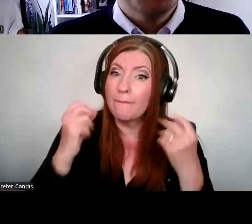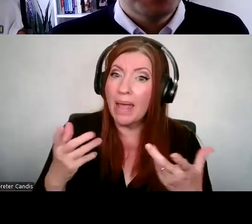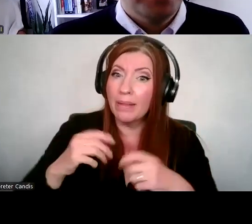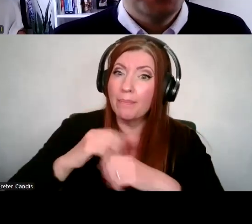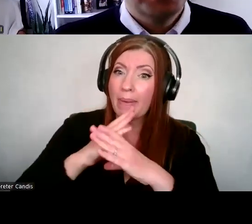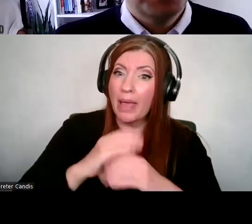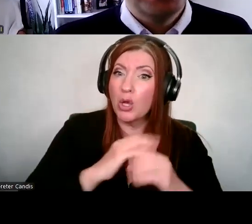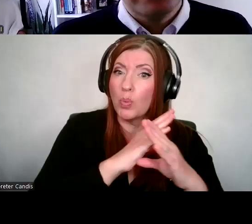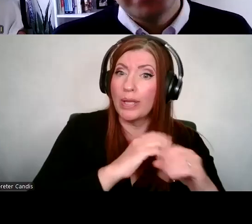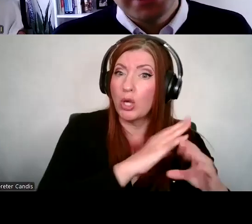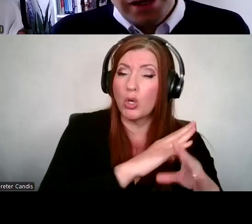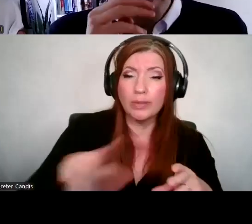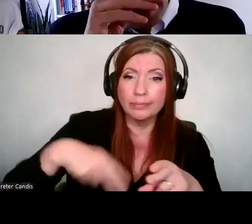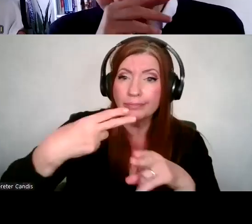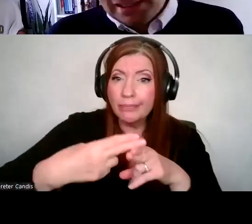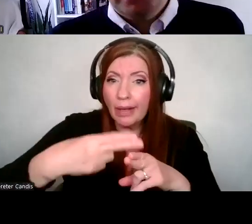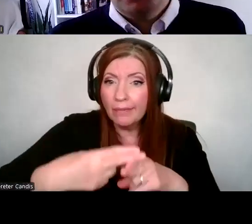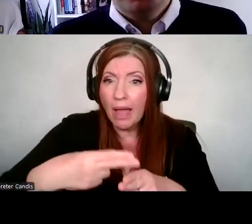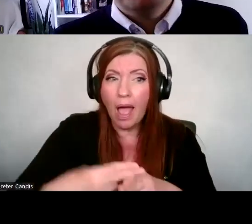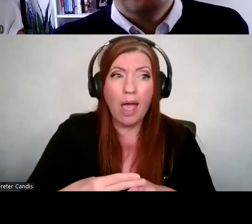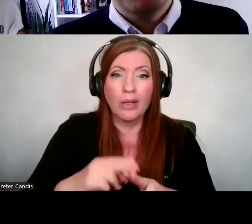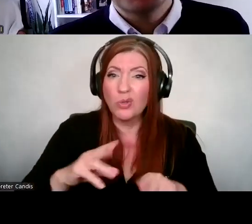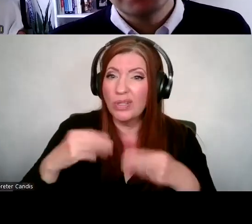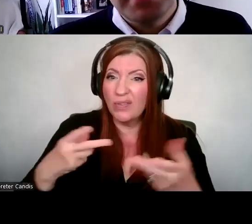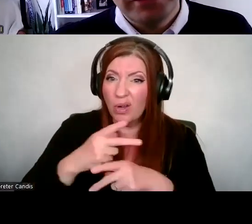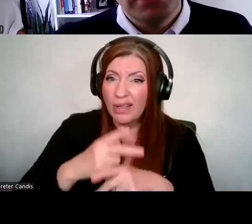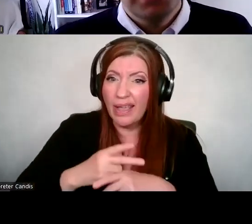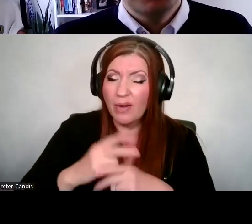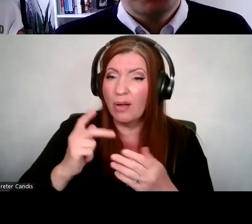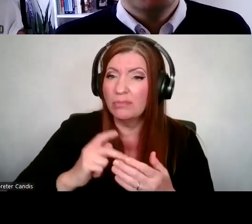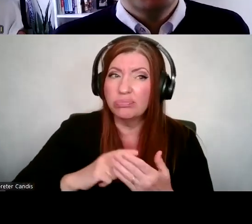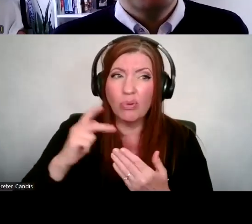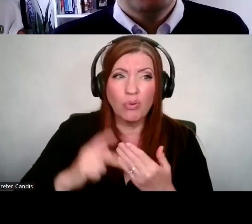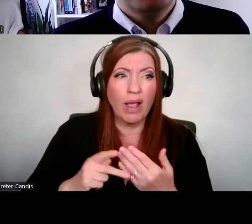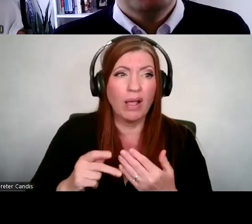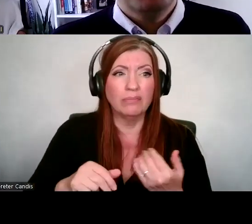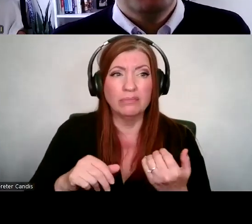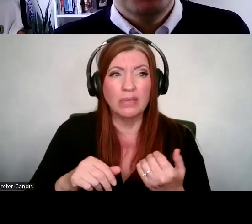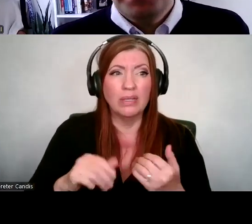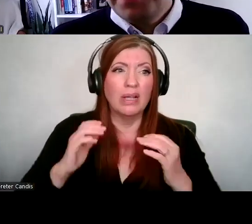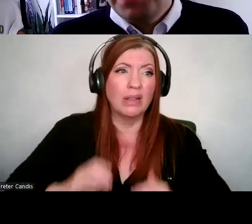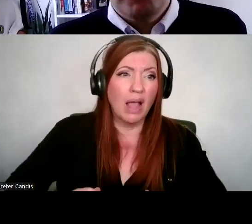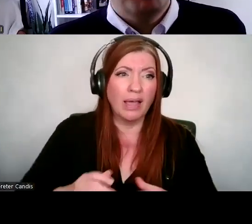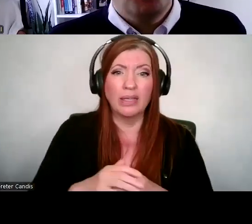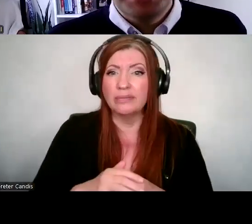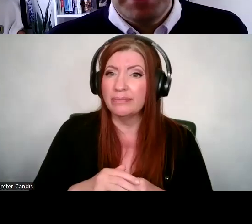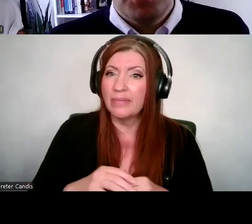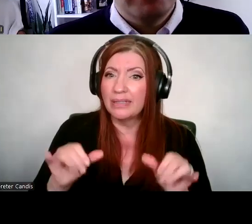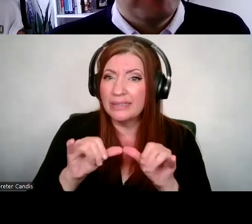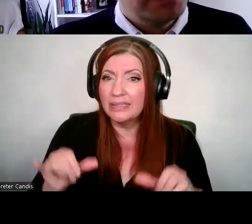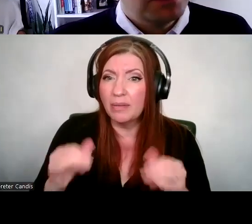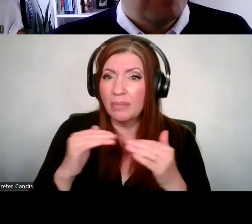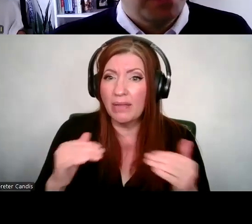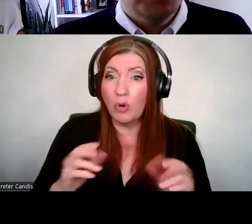were identified to delivering this kind of care, particularly the client program and system level. And in the the report, there's a bit